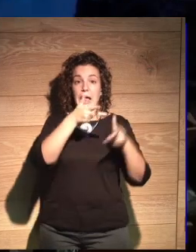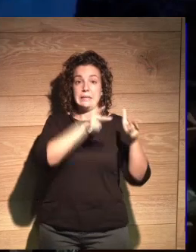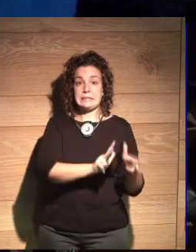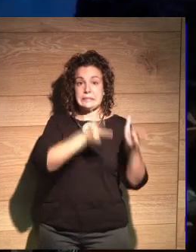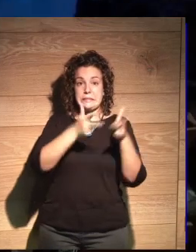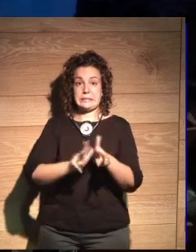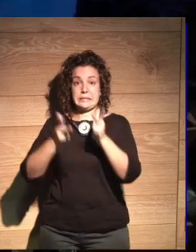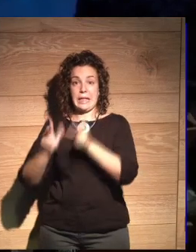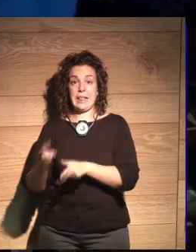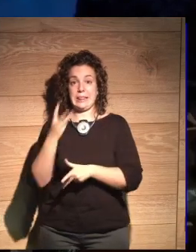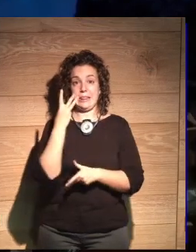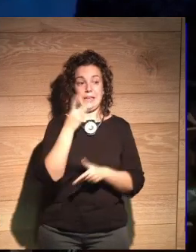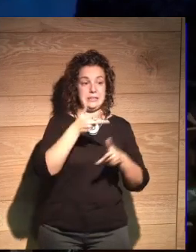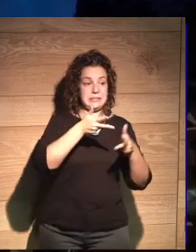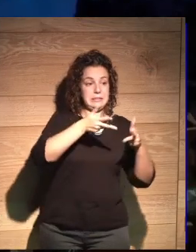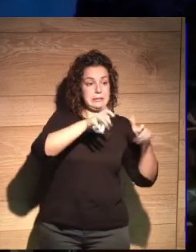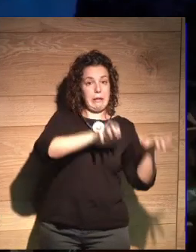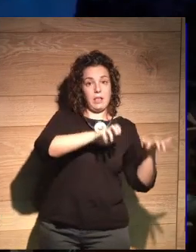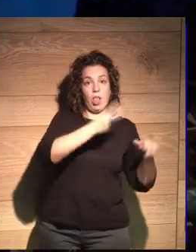We are going to place